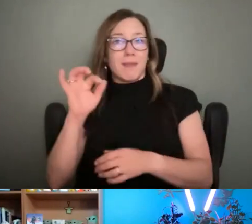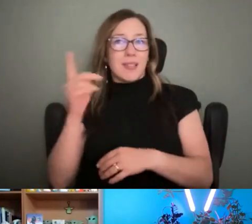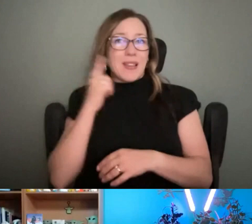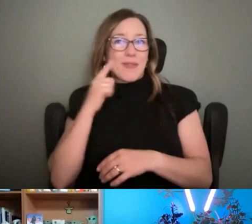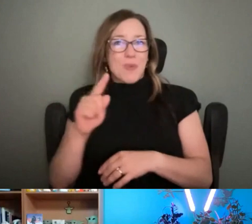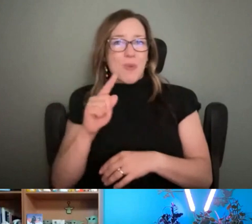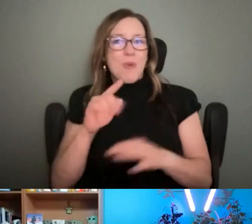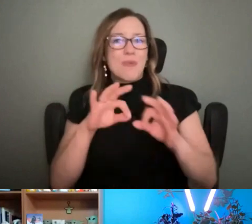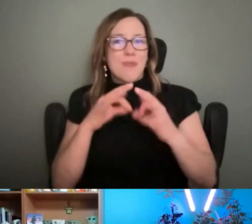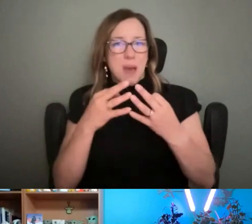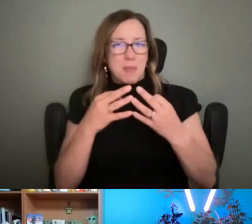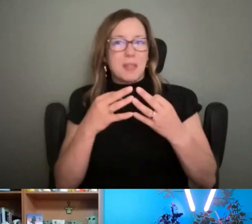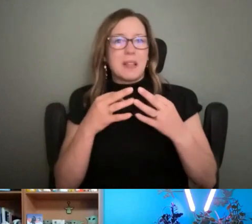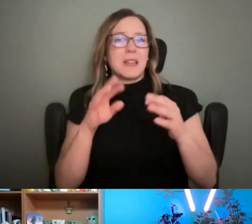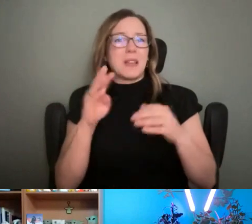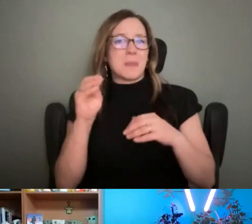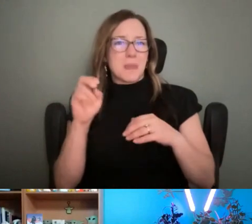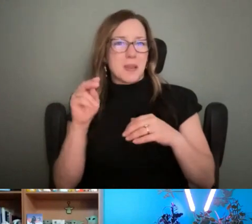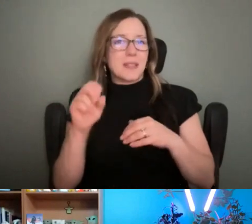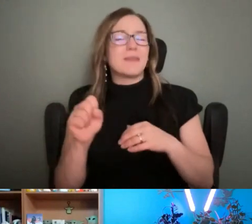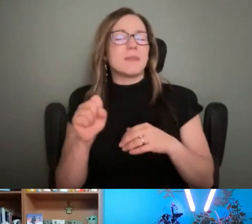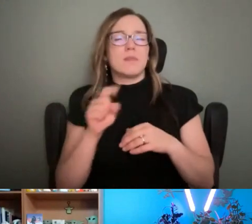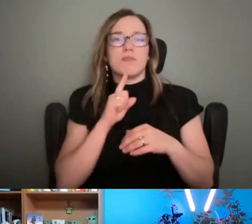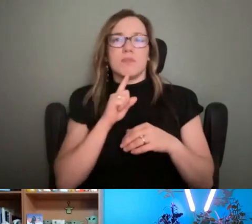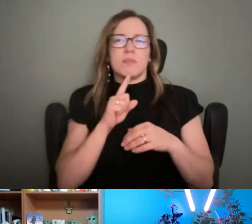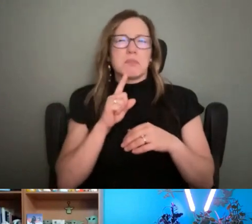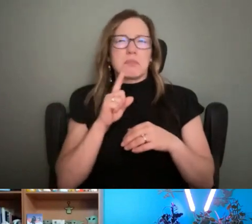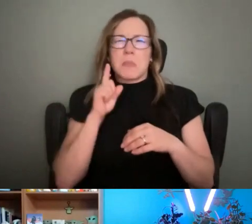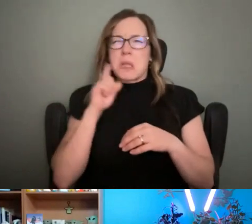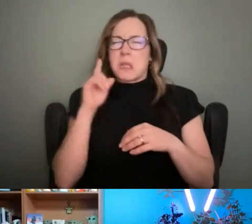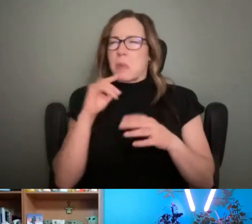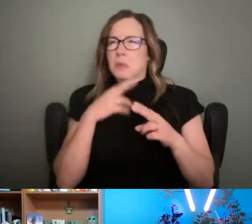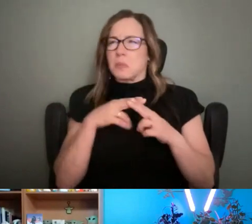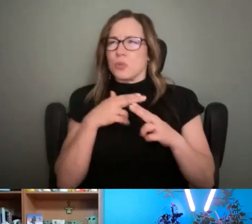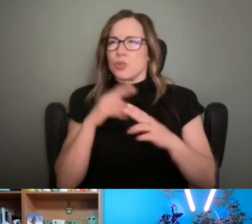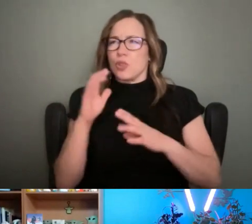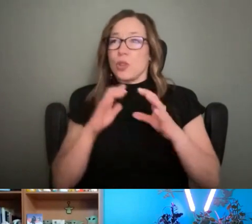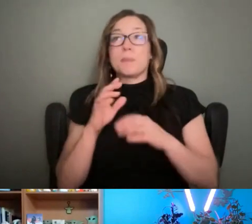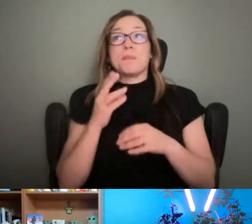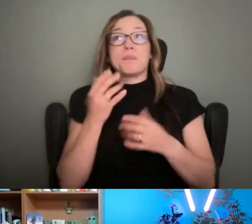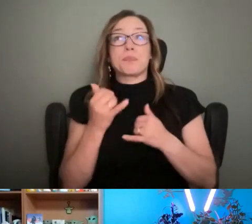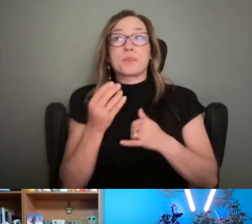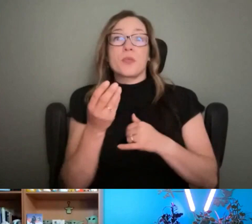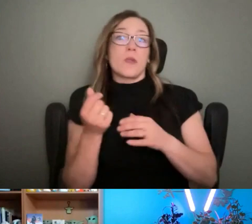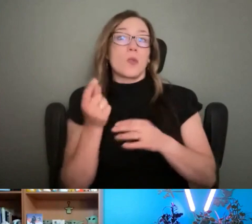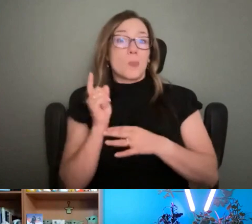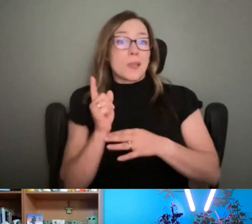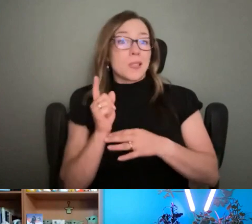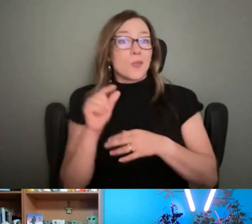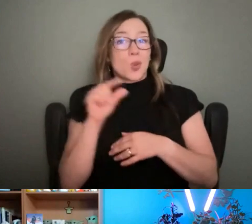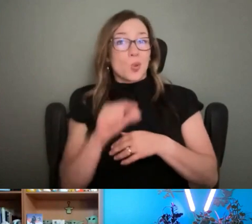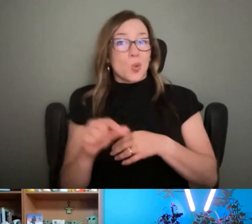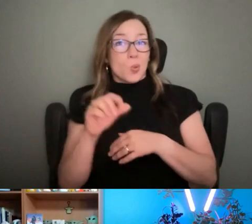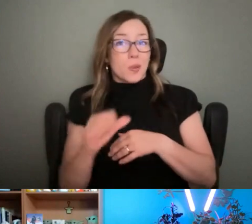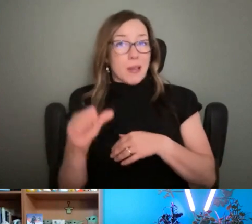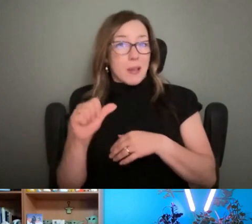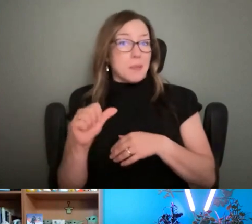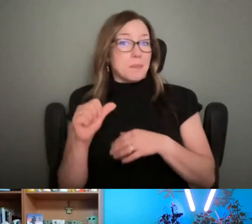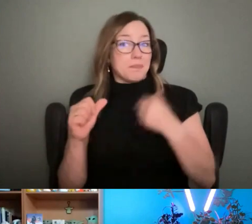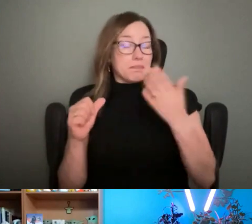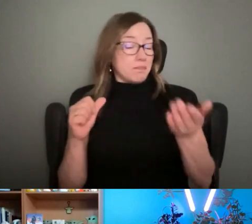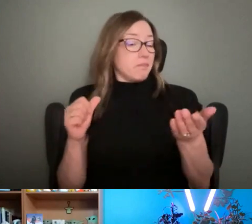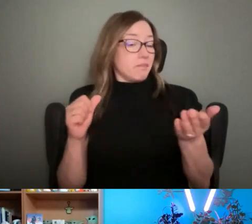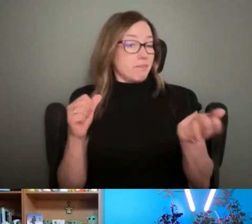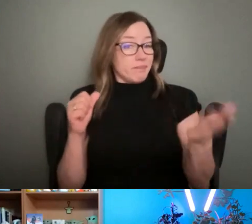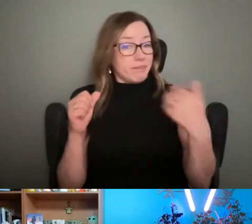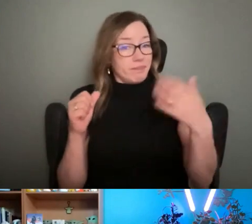YouTube video that was mentioned as well in the chat. So so now we have a few minutes for some Q&A. So keep the